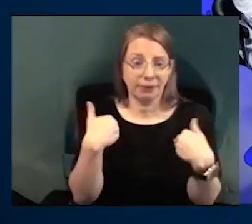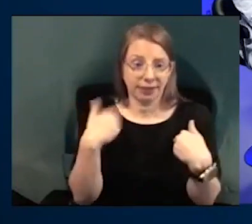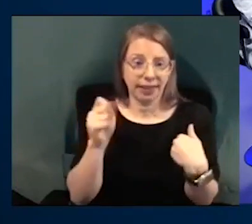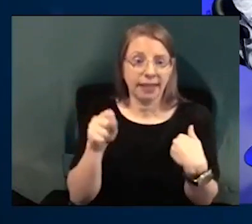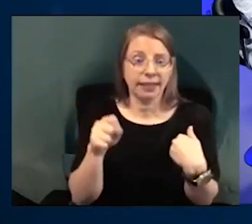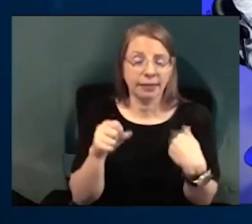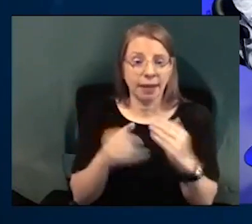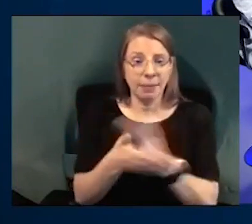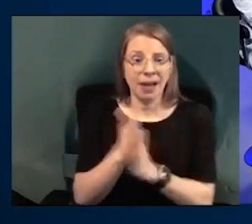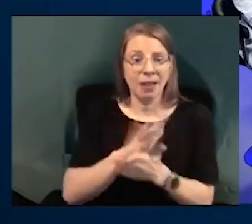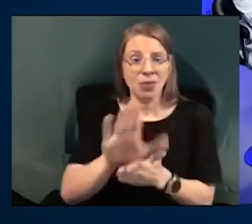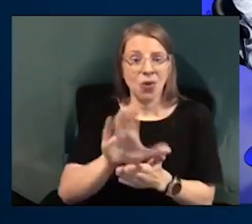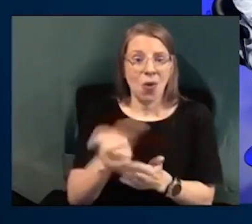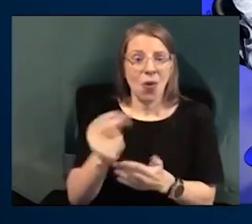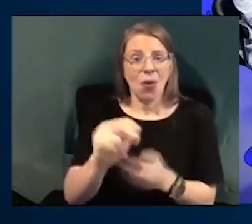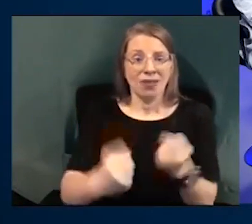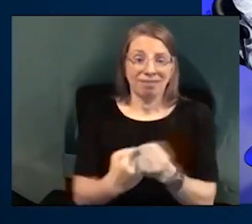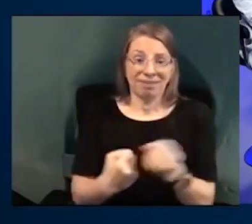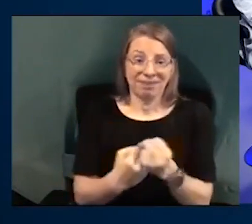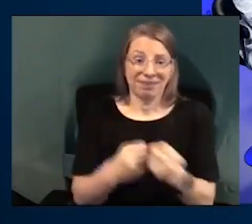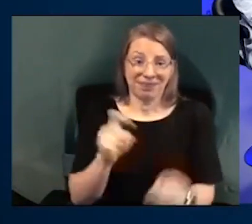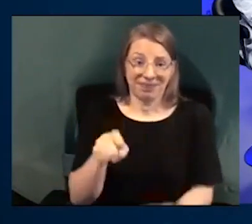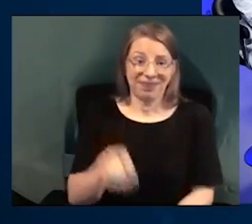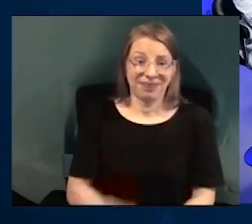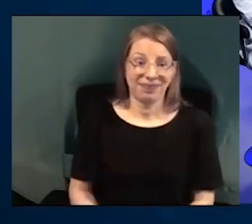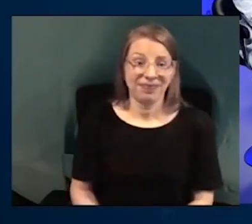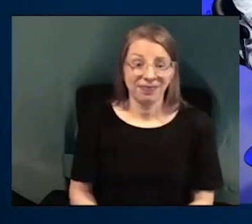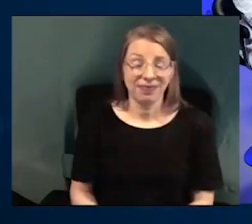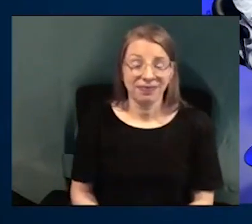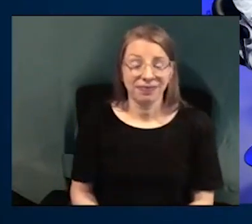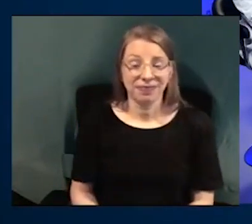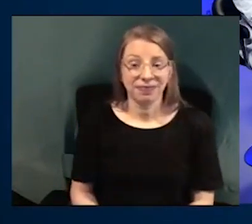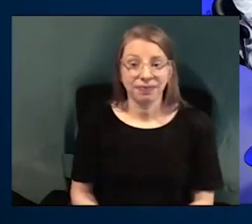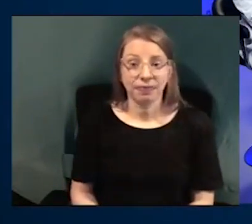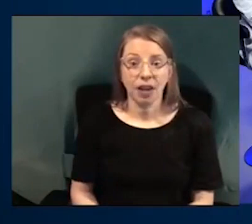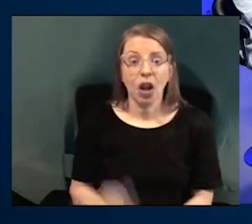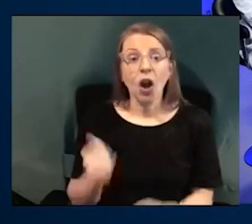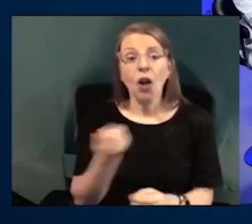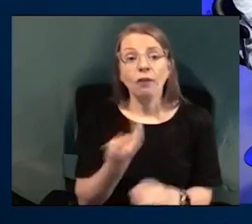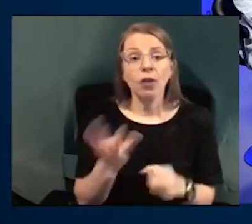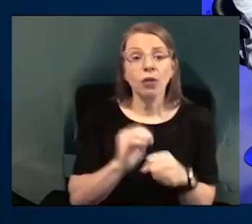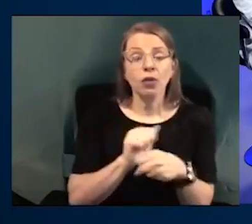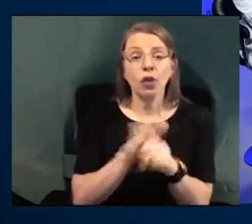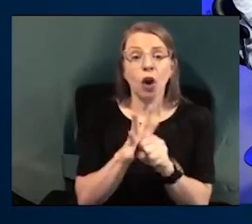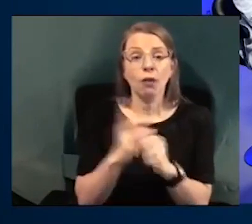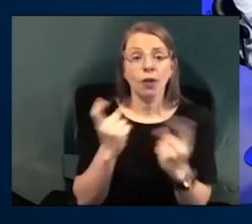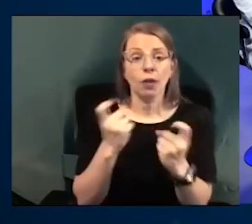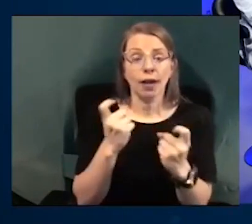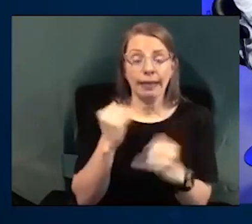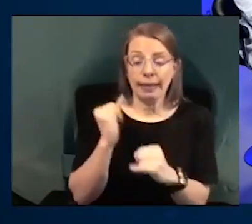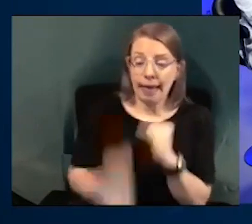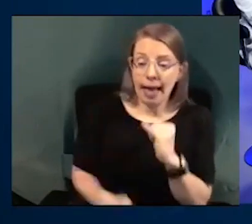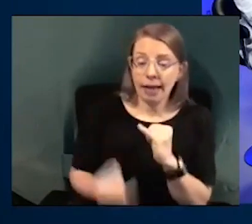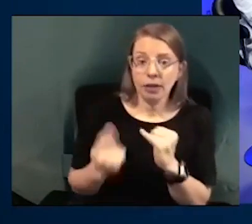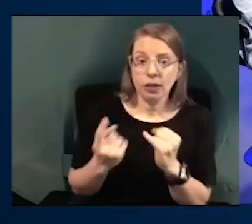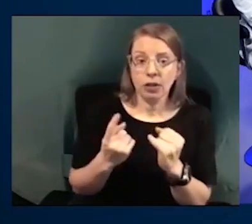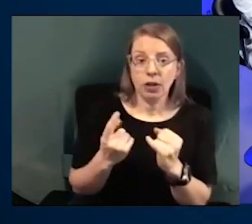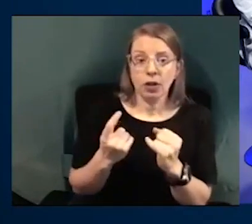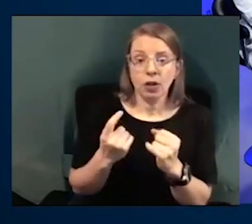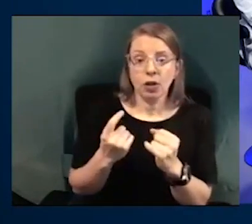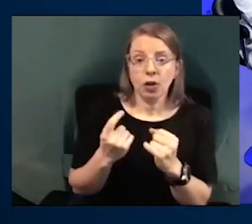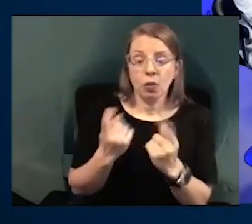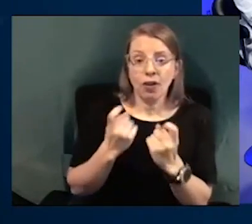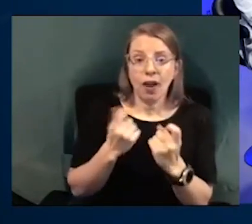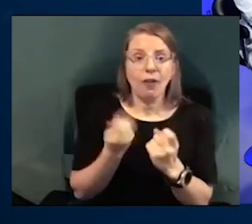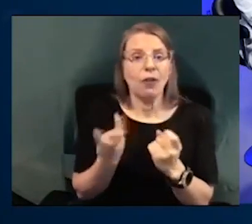a couple of COVID questions before we go. I love the way she does last questions. And it is, I got a couple of them, but they're the same ones, so they're going to